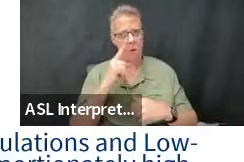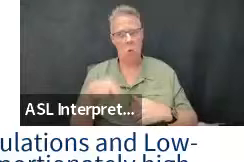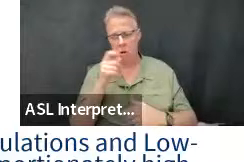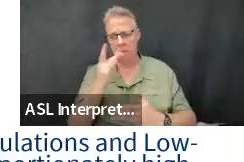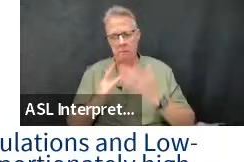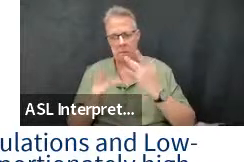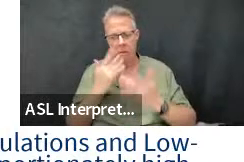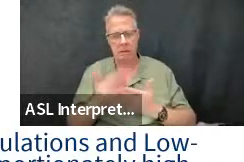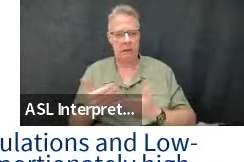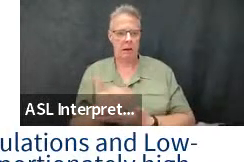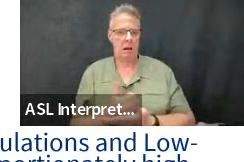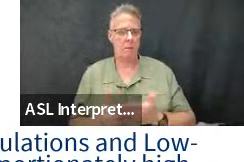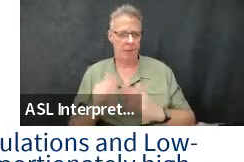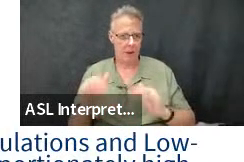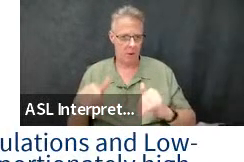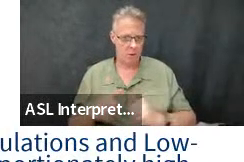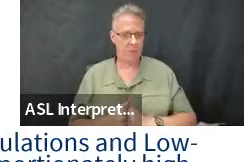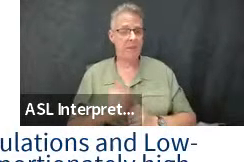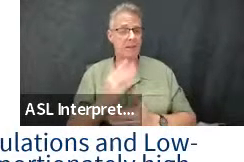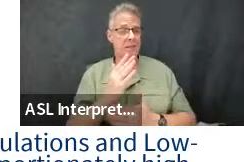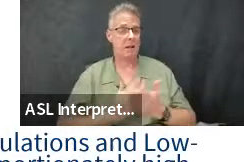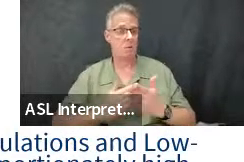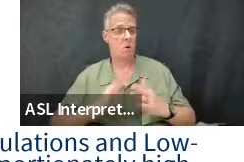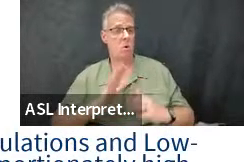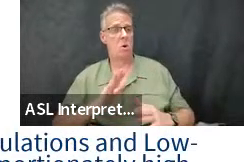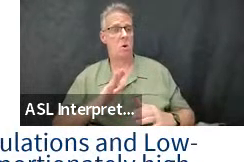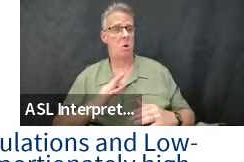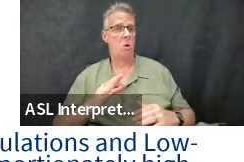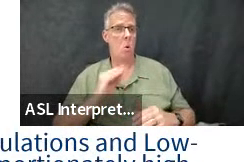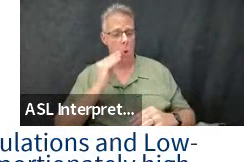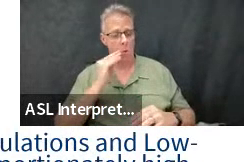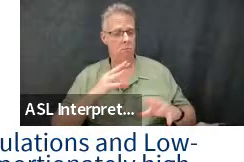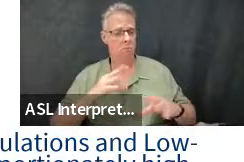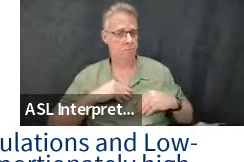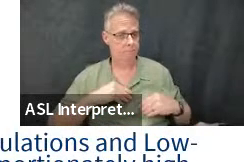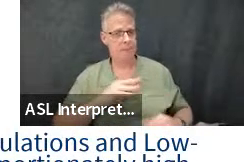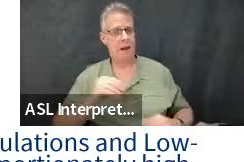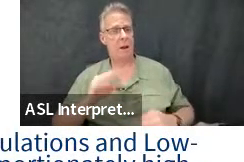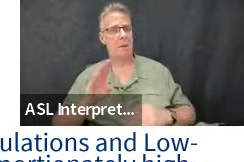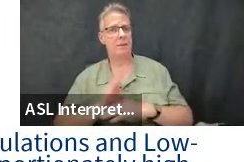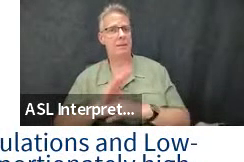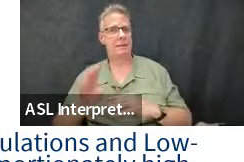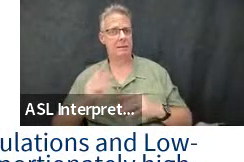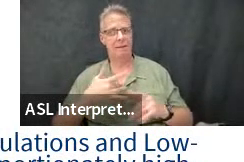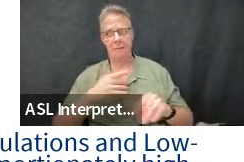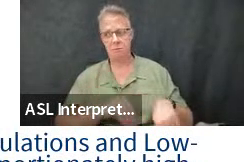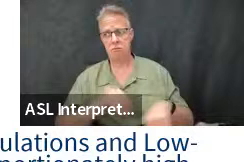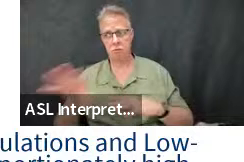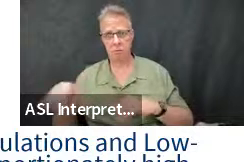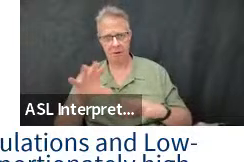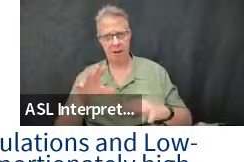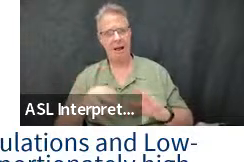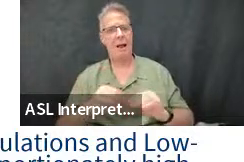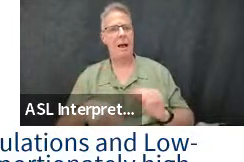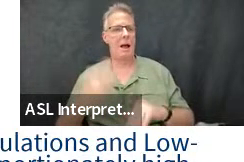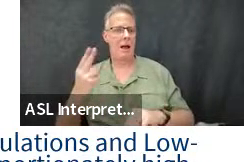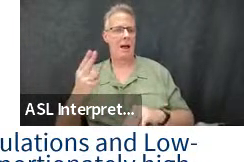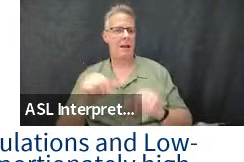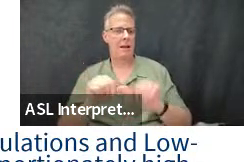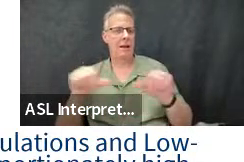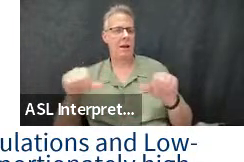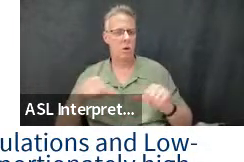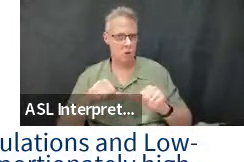households. Some of the residential and business displacements that could occur are in higher areas